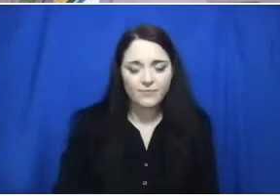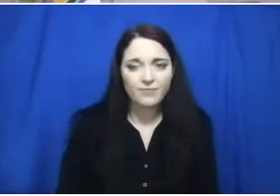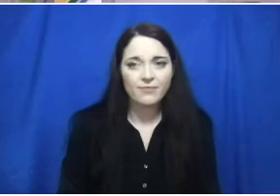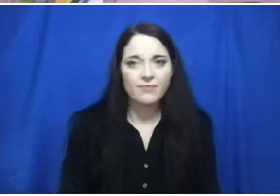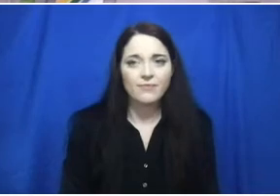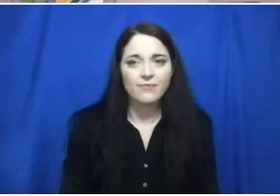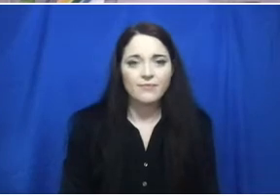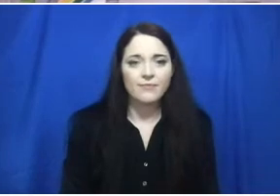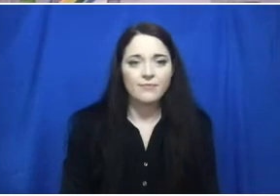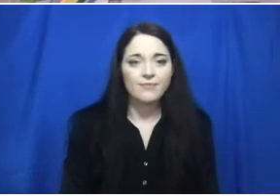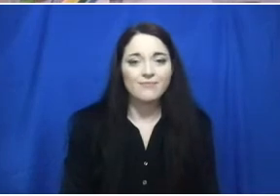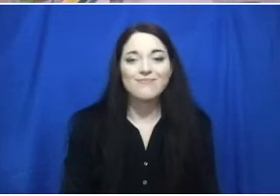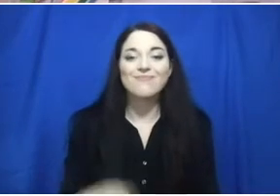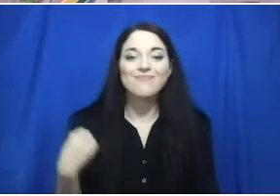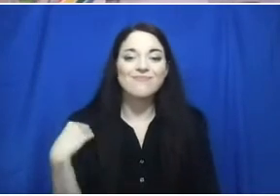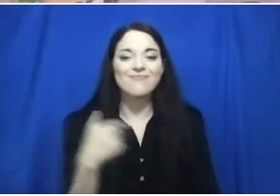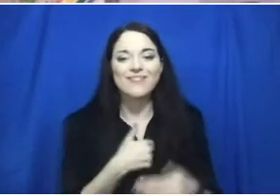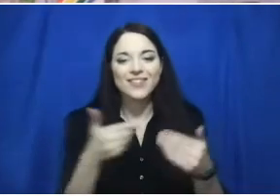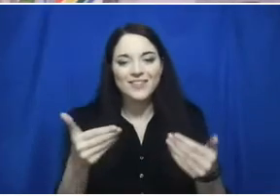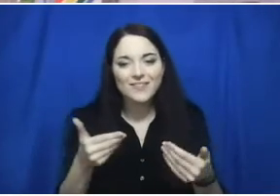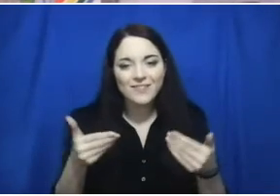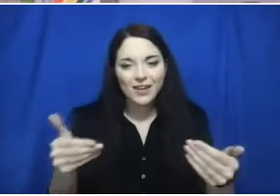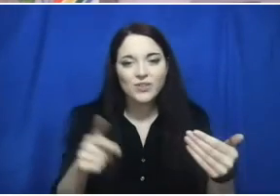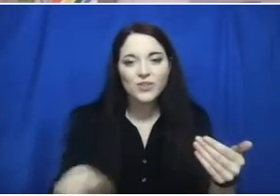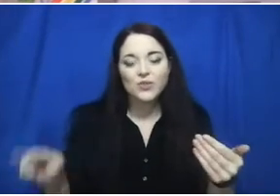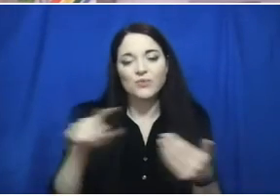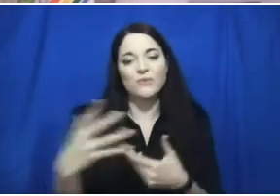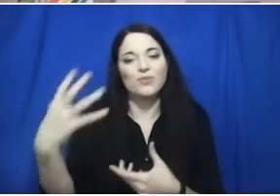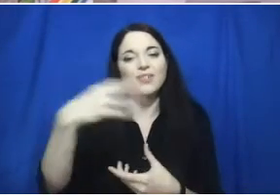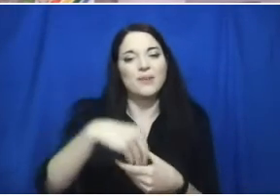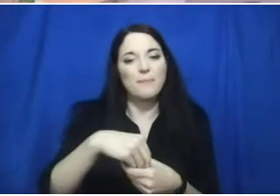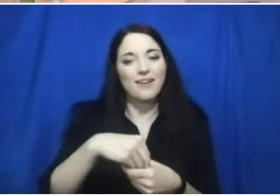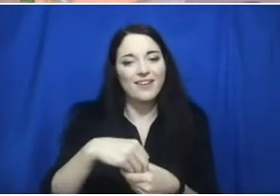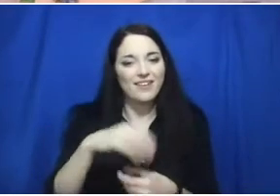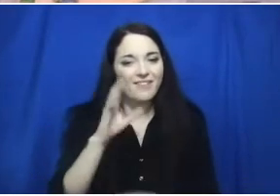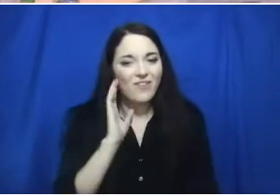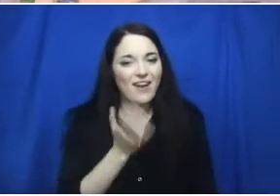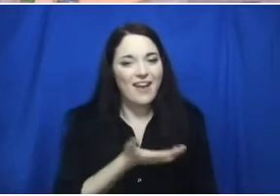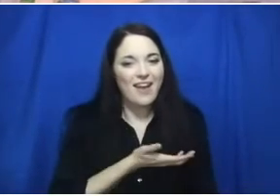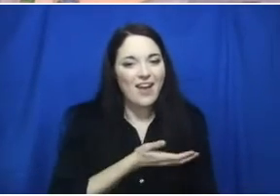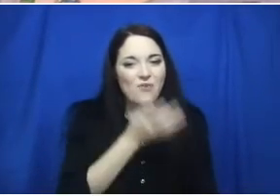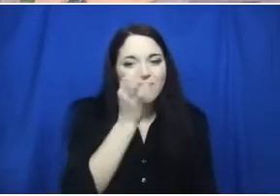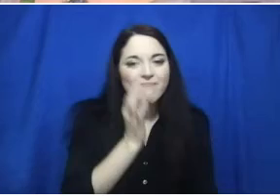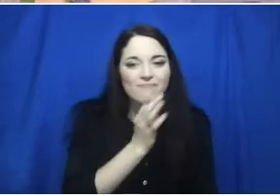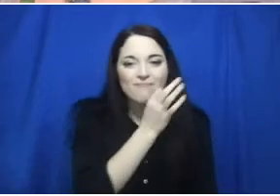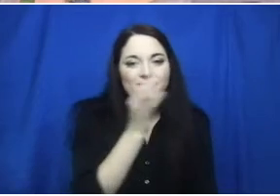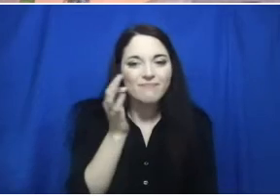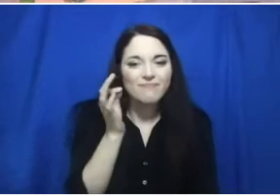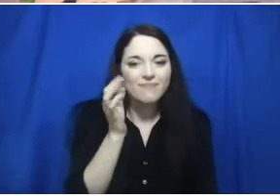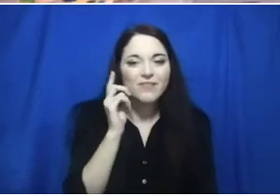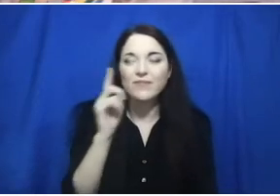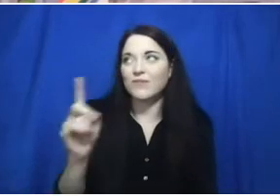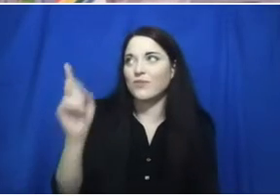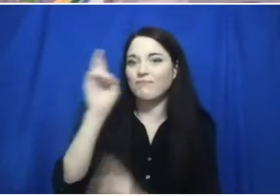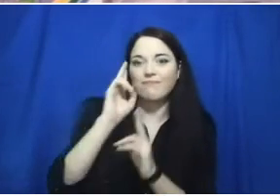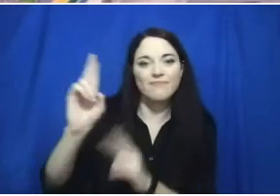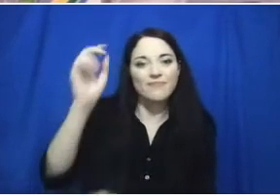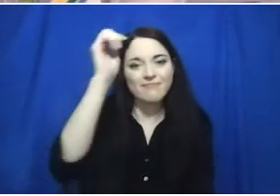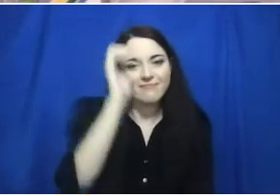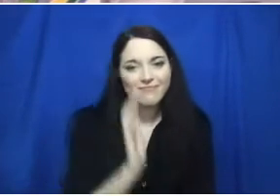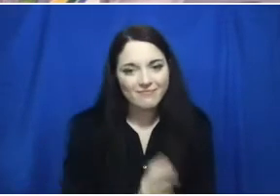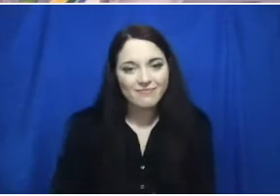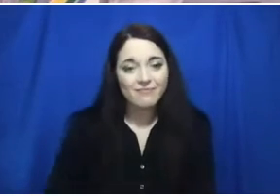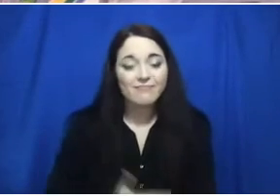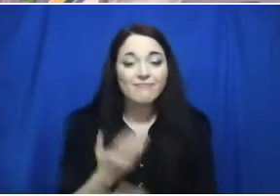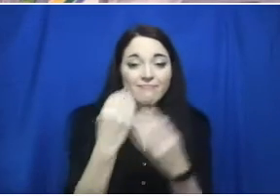love. And so we invite you to participate in this meal of God. Receive the bread and